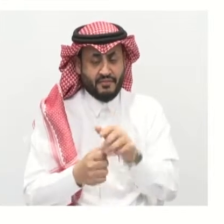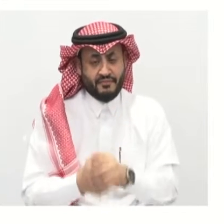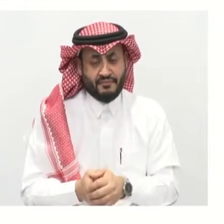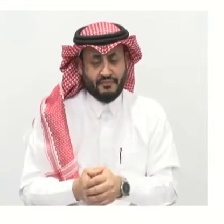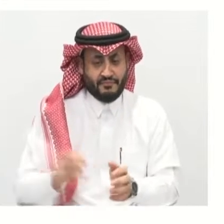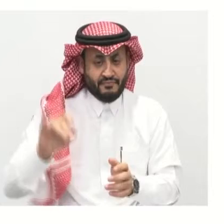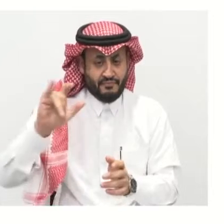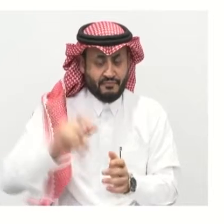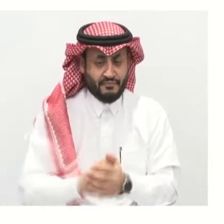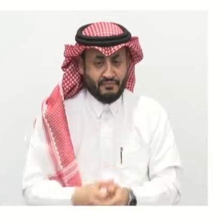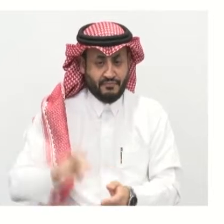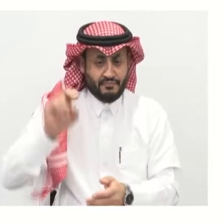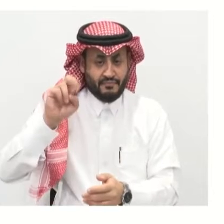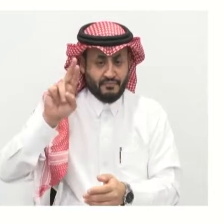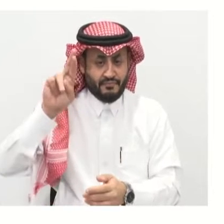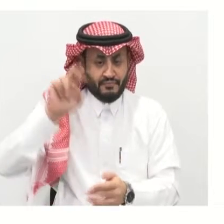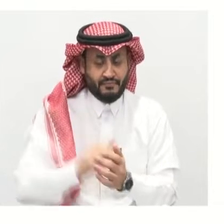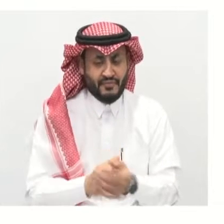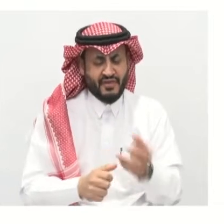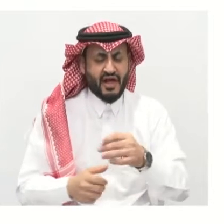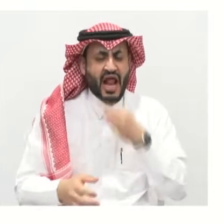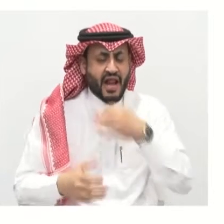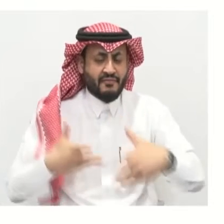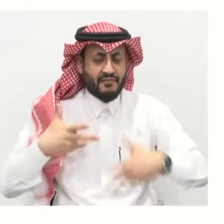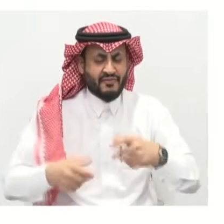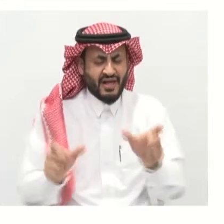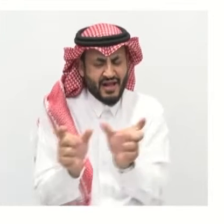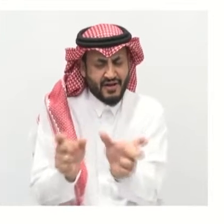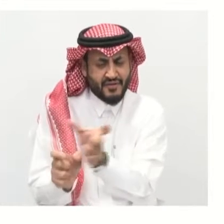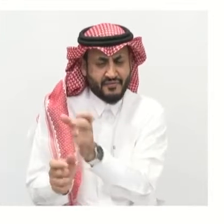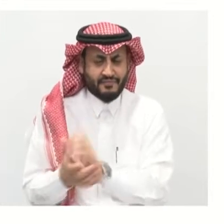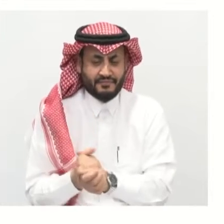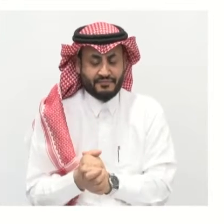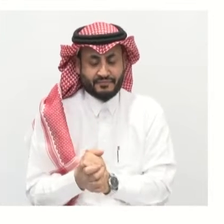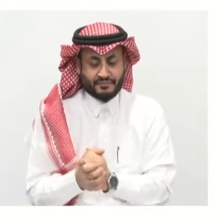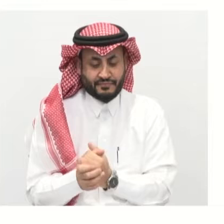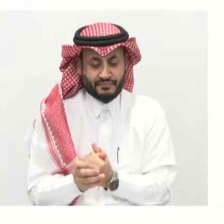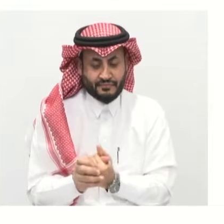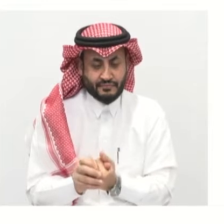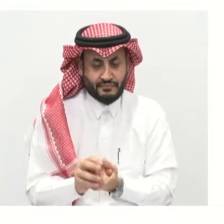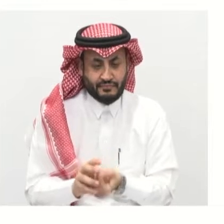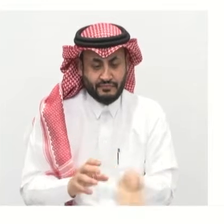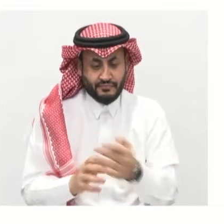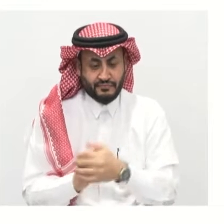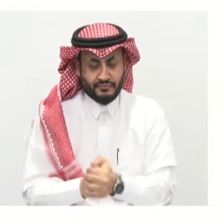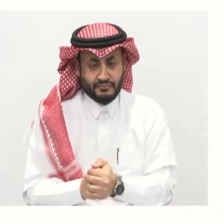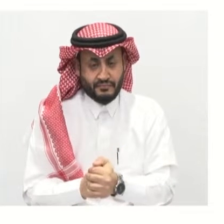your. We will say feelings in short, simple sentences. We will